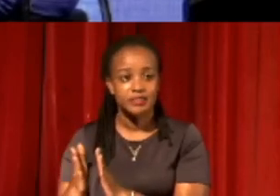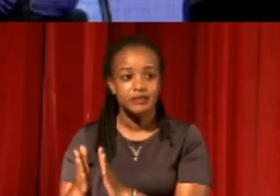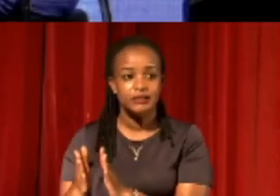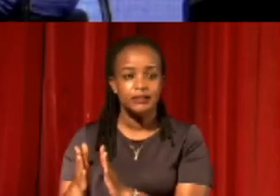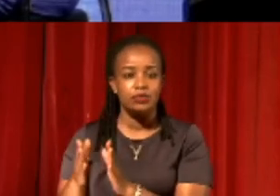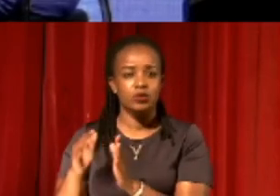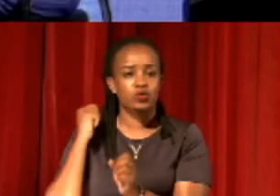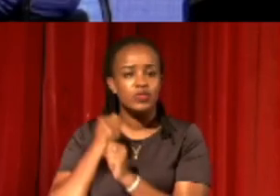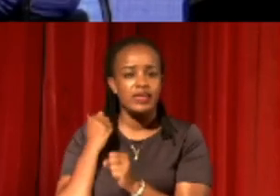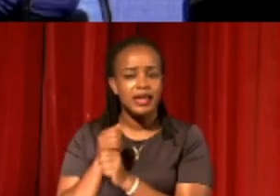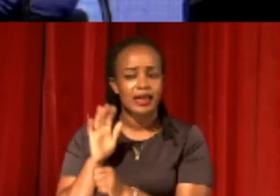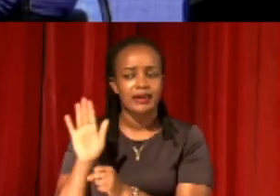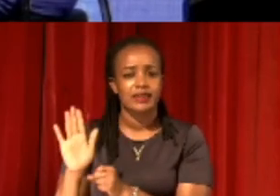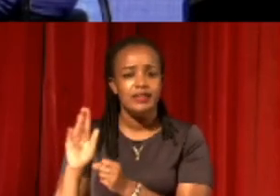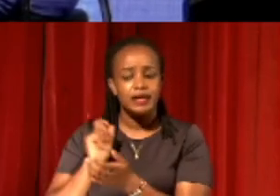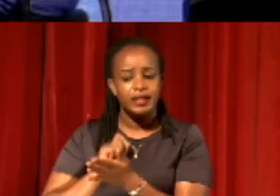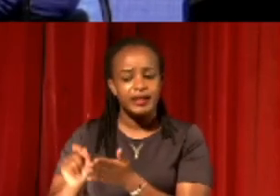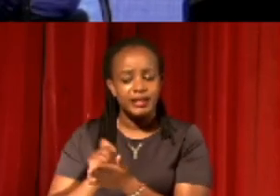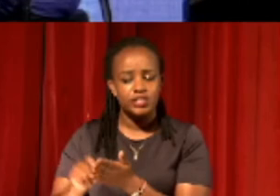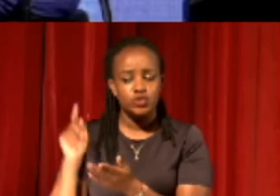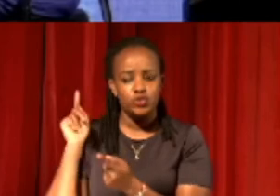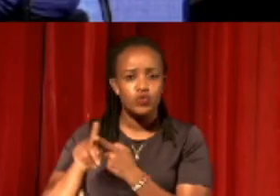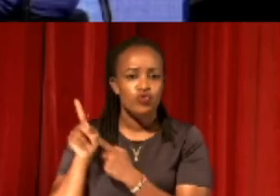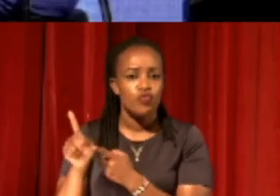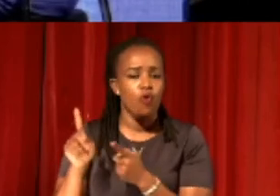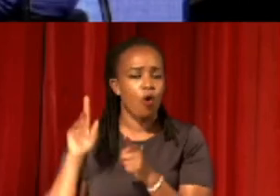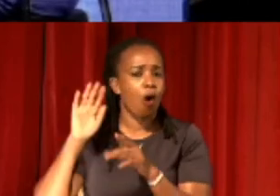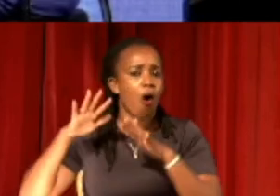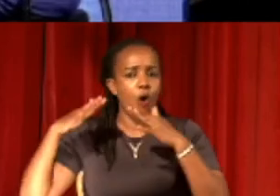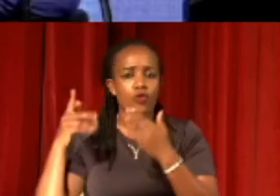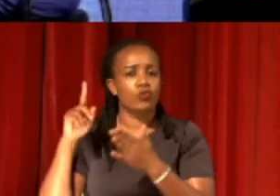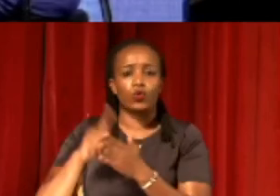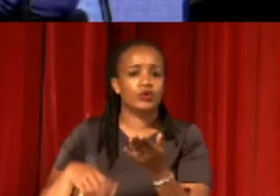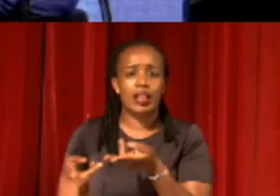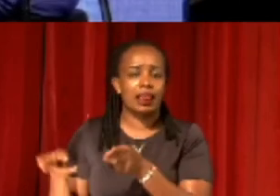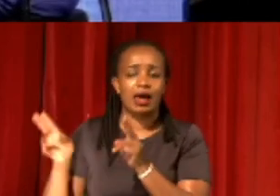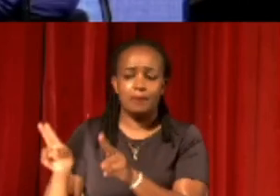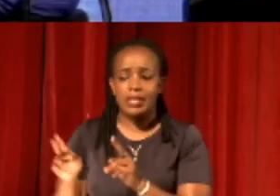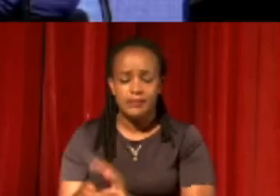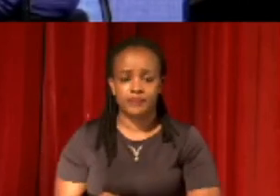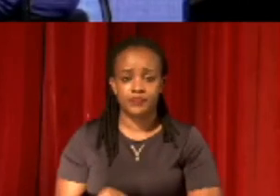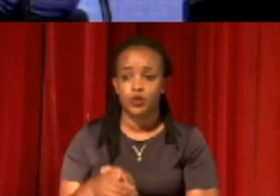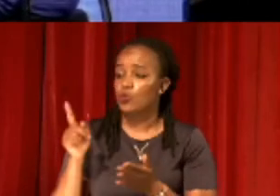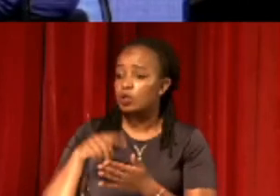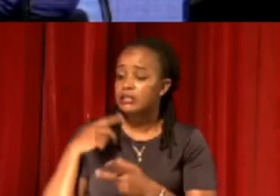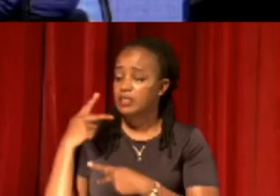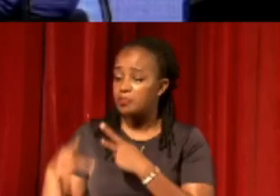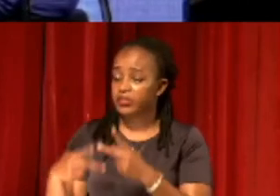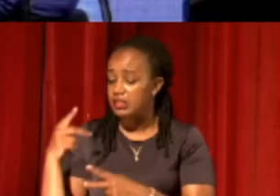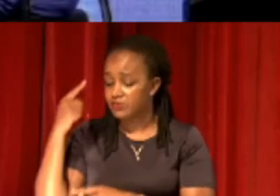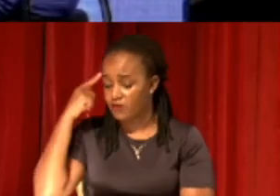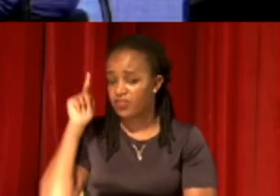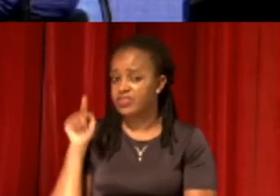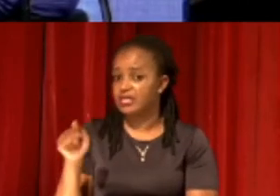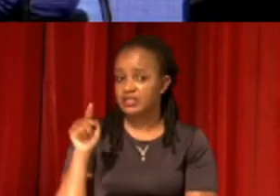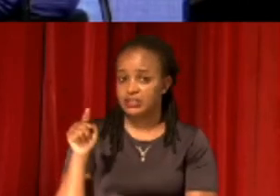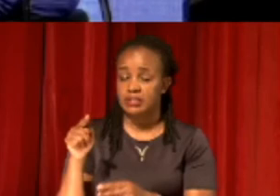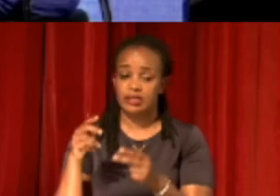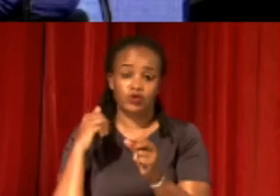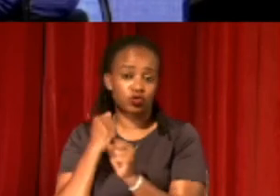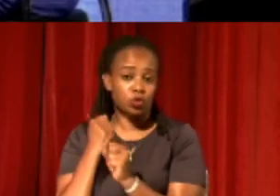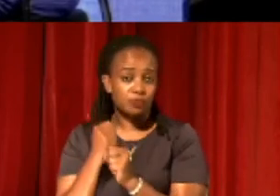write to you? Mm-hmm. Do you send out a call out that they create some works? What's your process for this particular stimulus